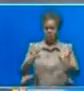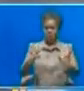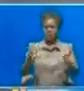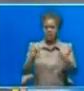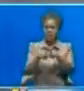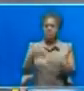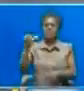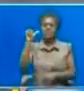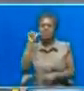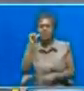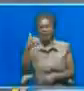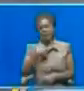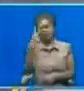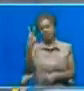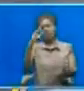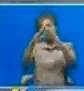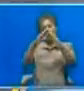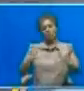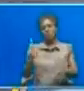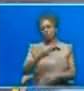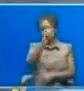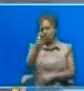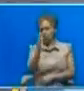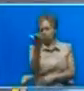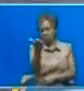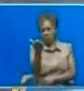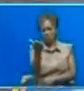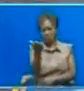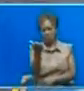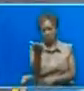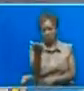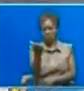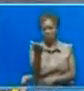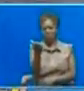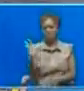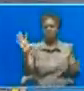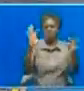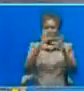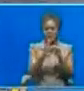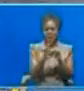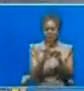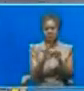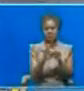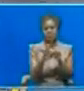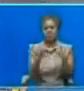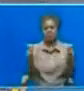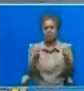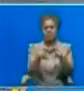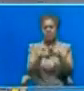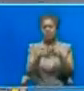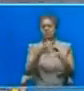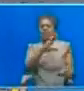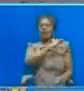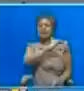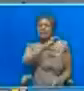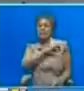England. That question has been there. The United States of America, the same. Canada, the